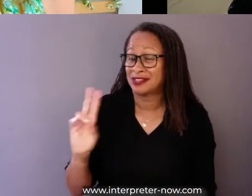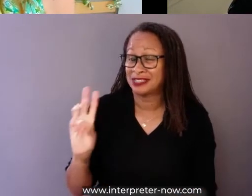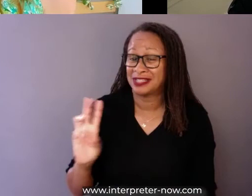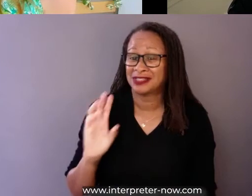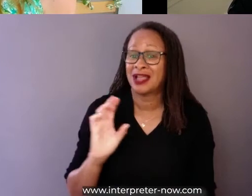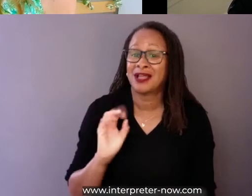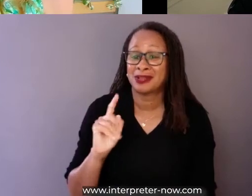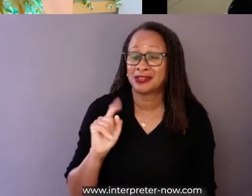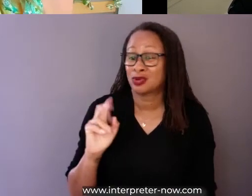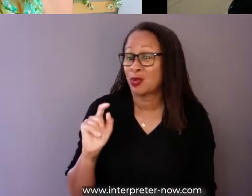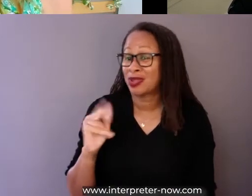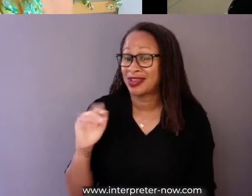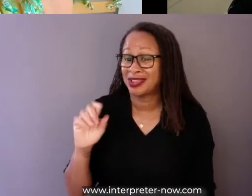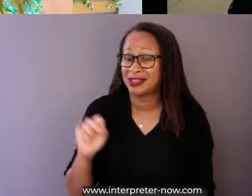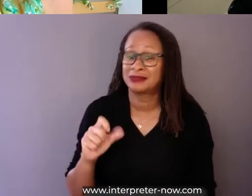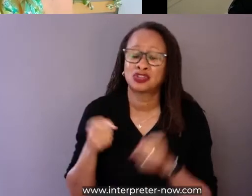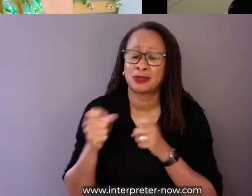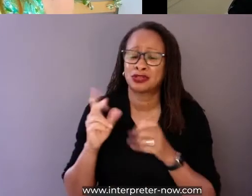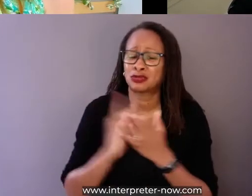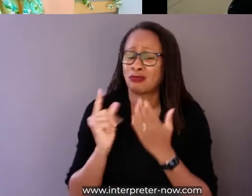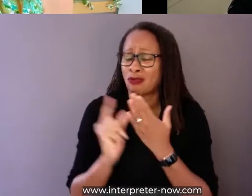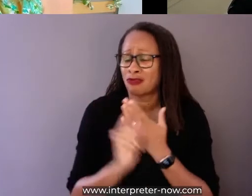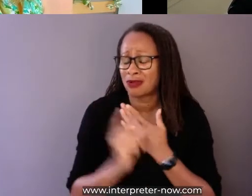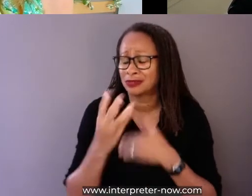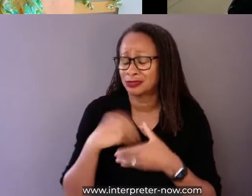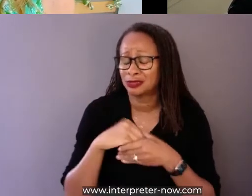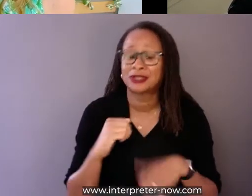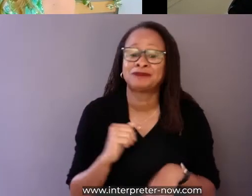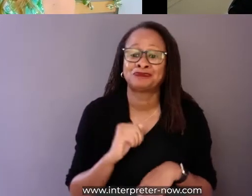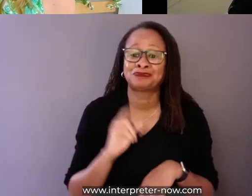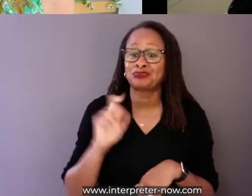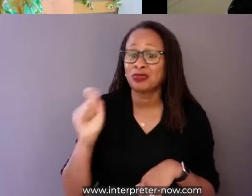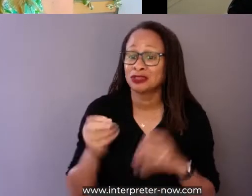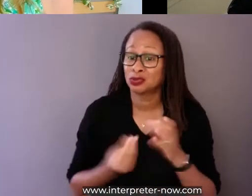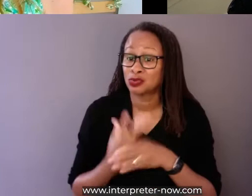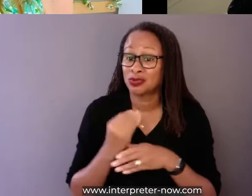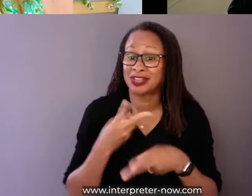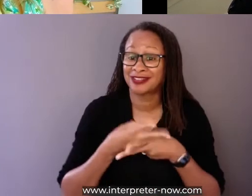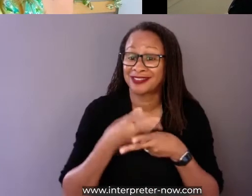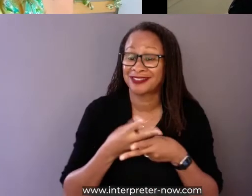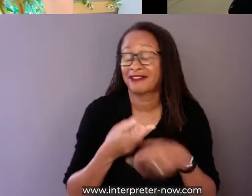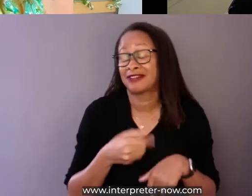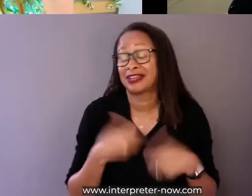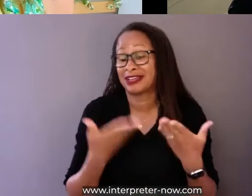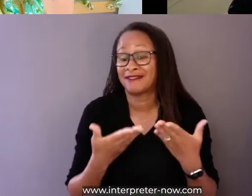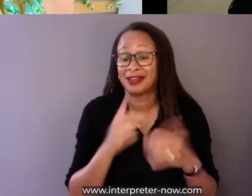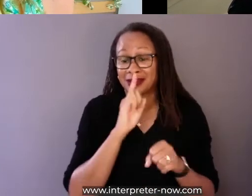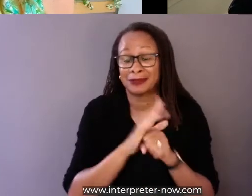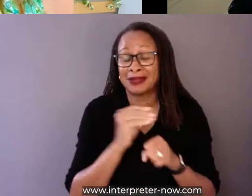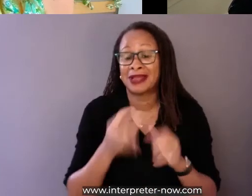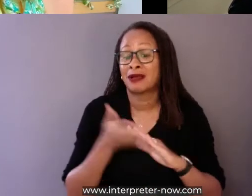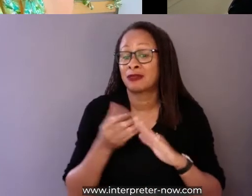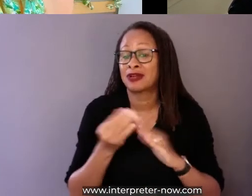and manages the firm's programs, including 2% growth and caregiving commitment and operator-in-residence